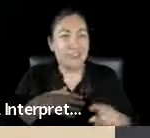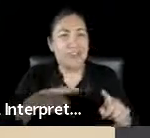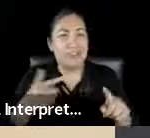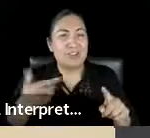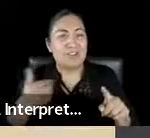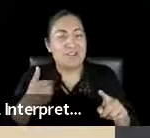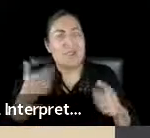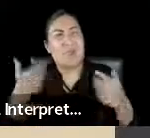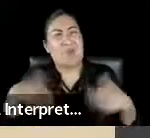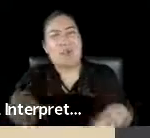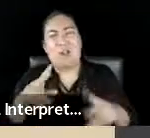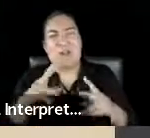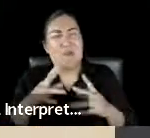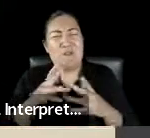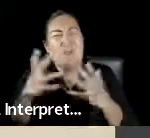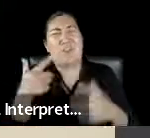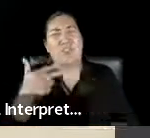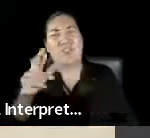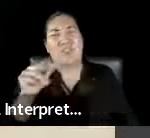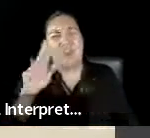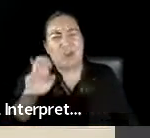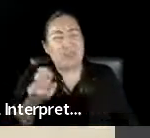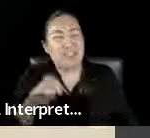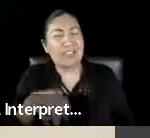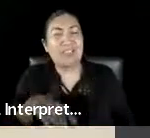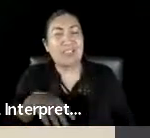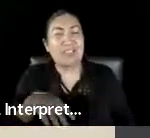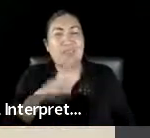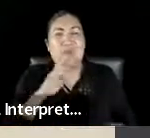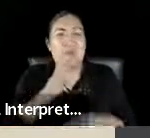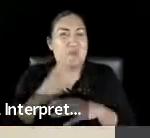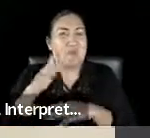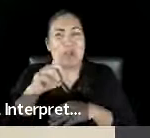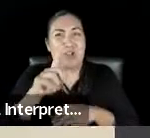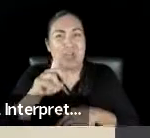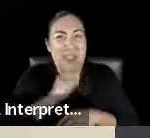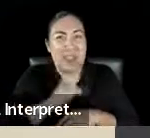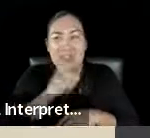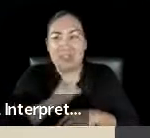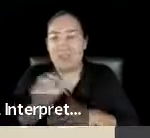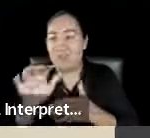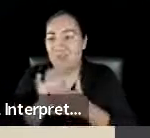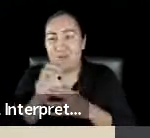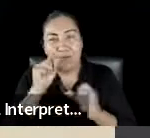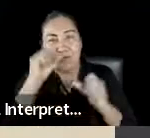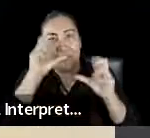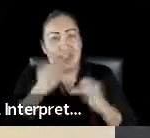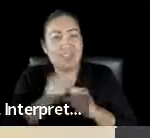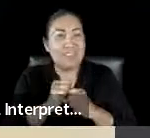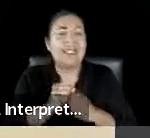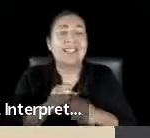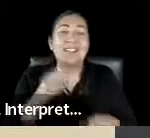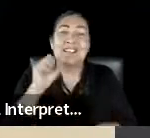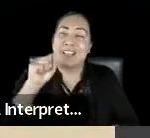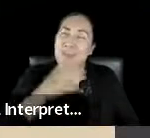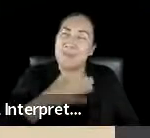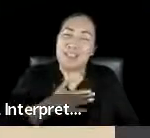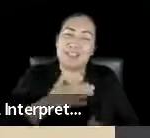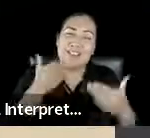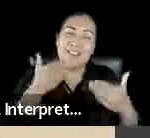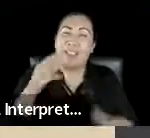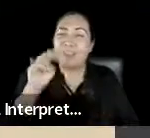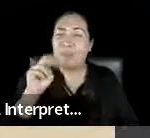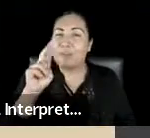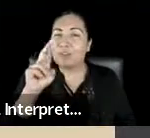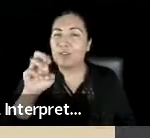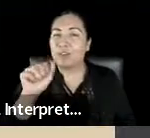composure and grace well beyond your years. So the film was amazing. But please, please do thank us, Mr. Earl, as well as Anna, and